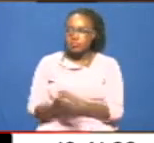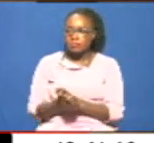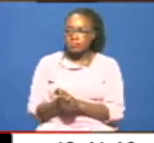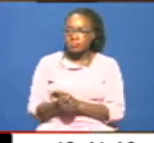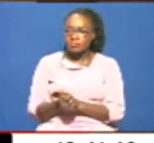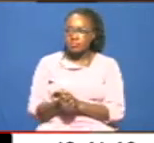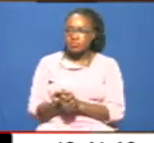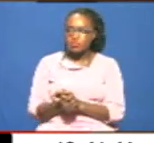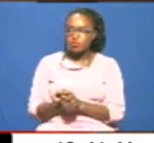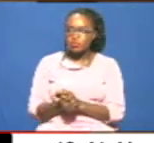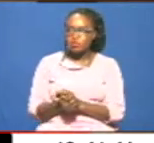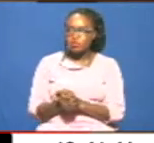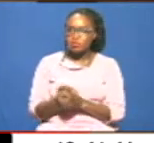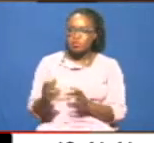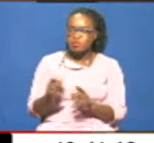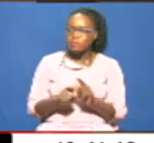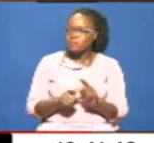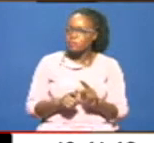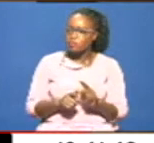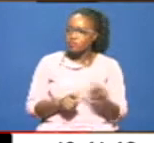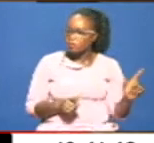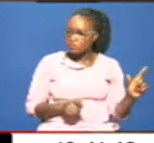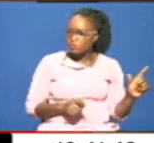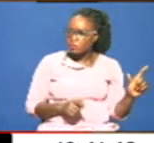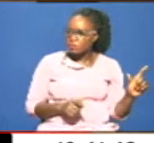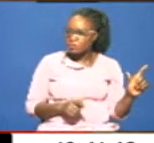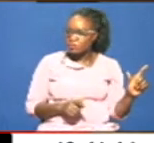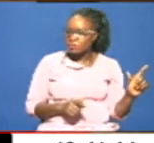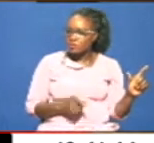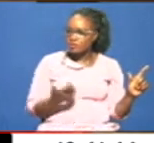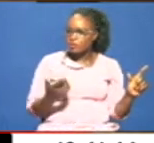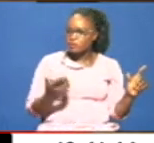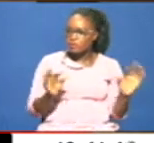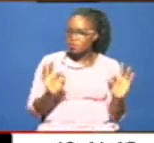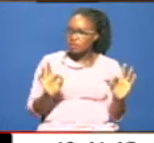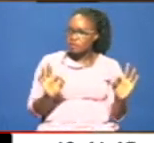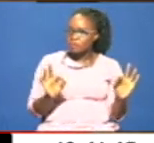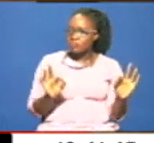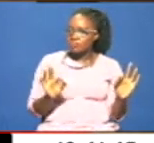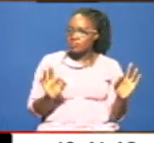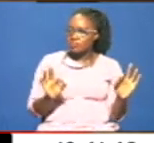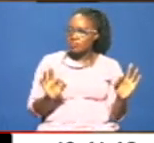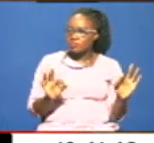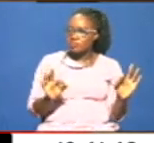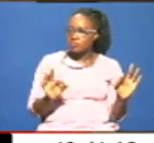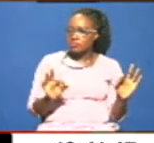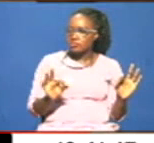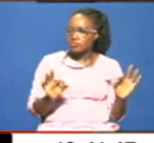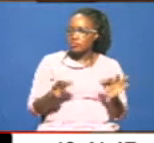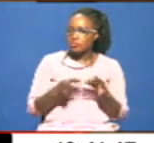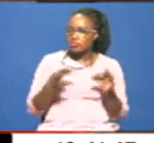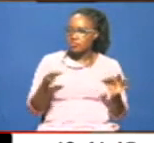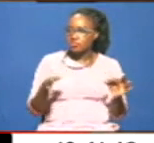on the very left is what we call Jiko Koa Classic. That is our longest, it has